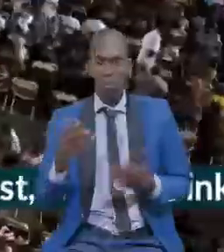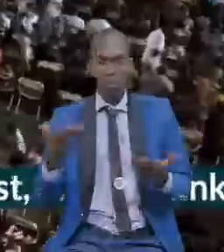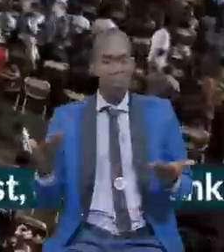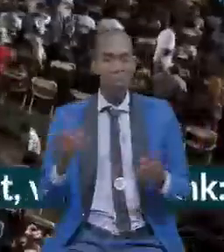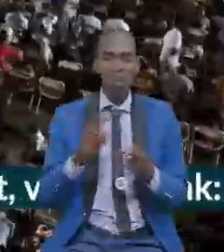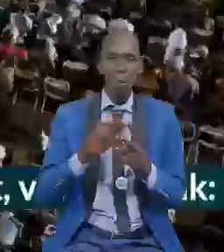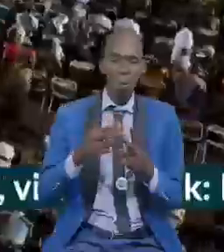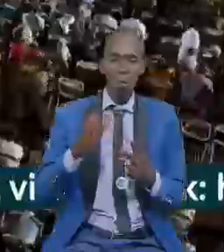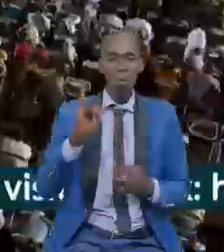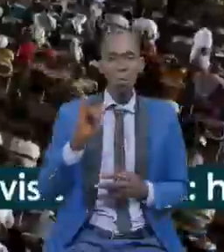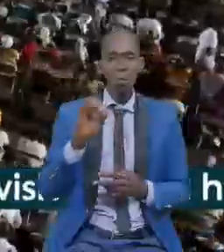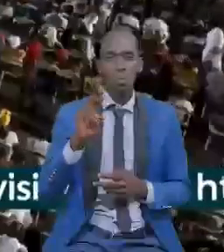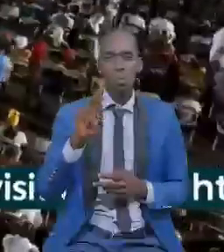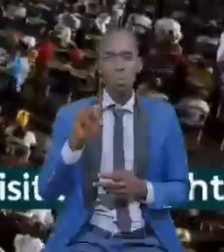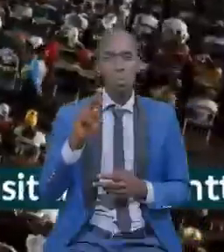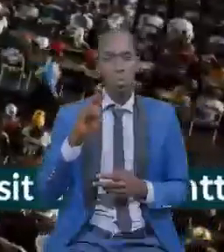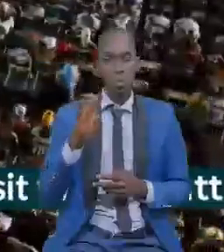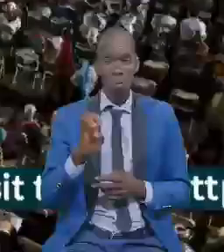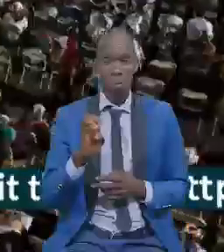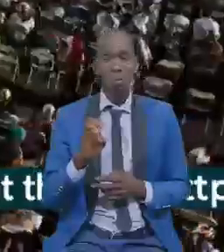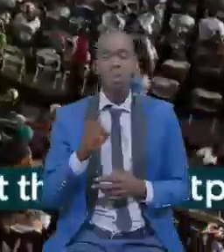you will see a link.